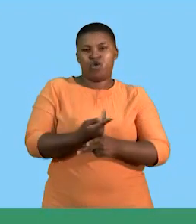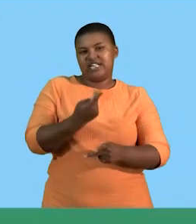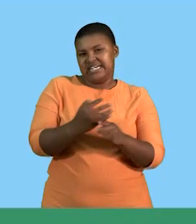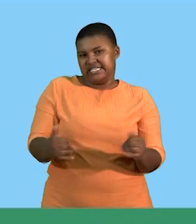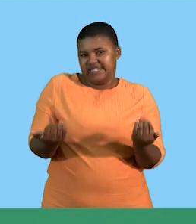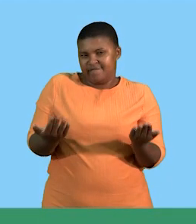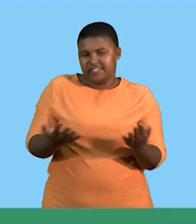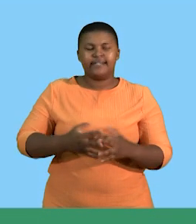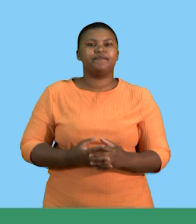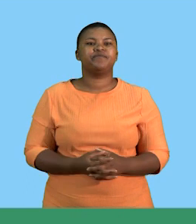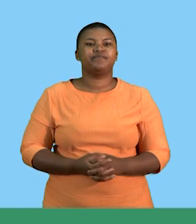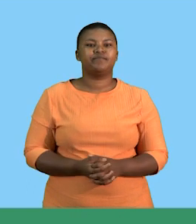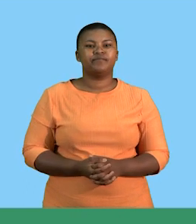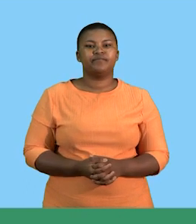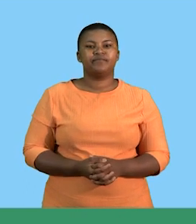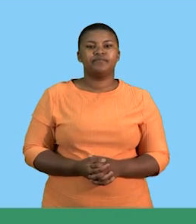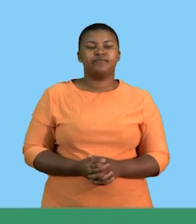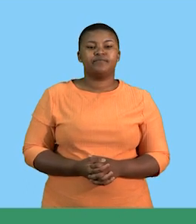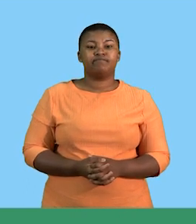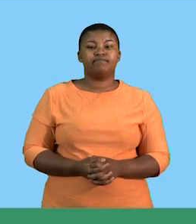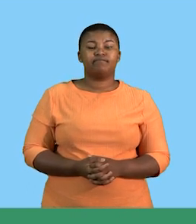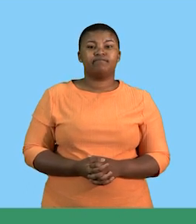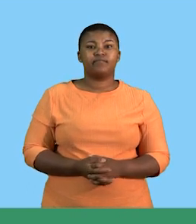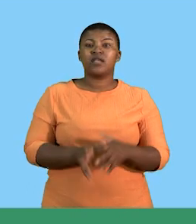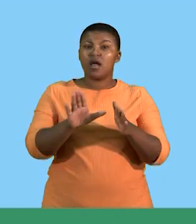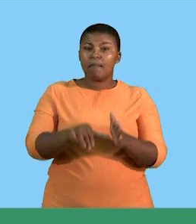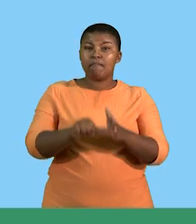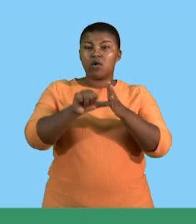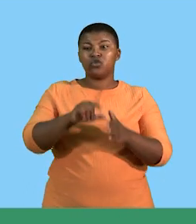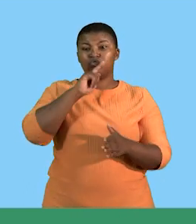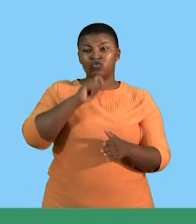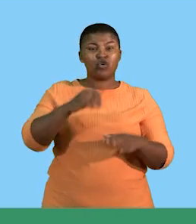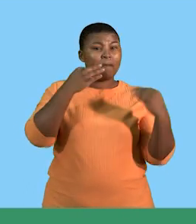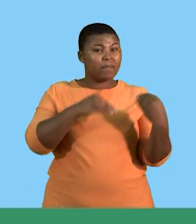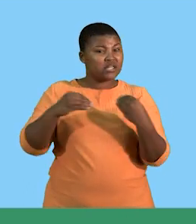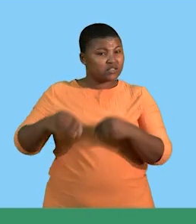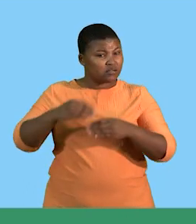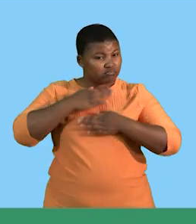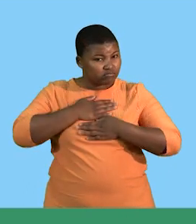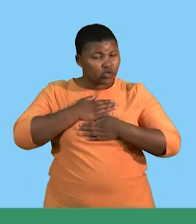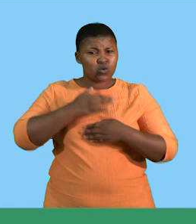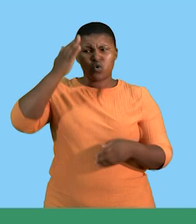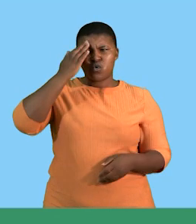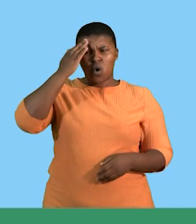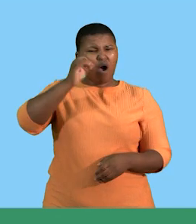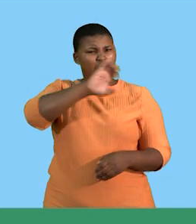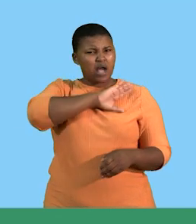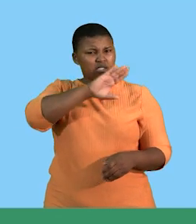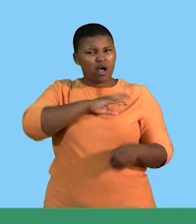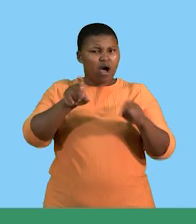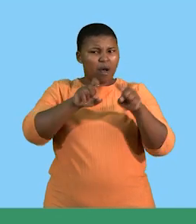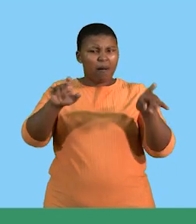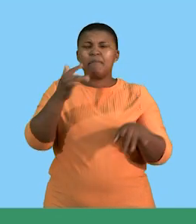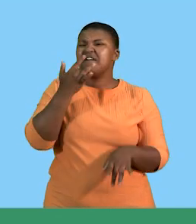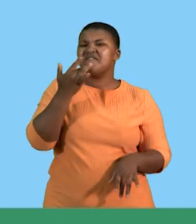our goods and services. So it is very important for our business to know what the